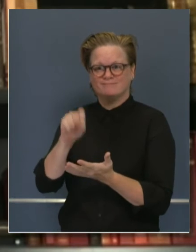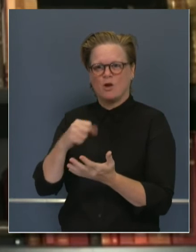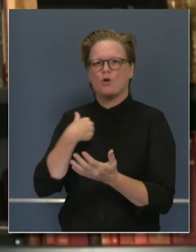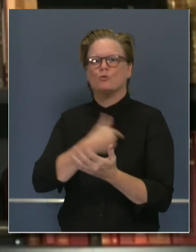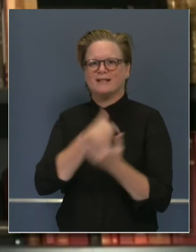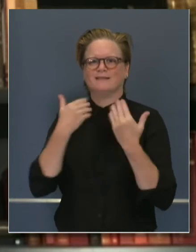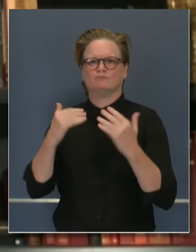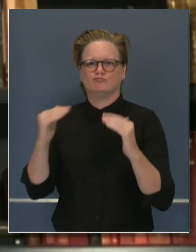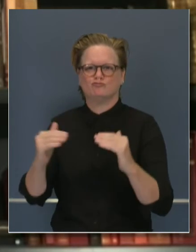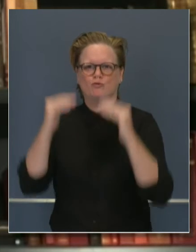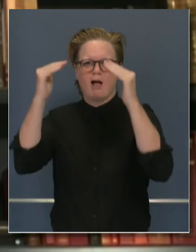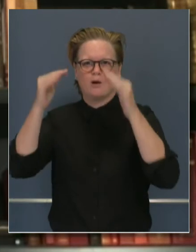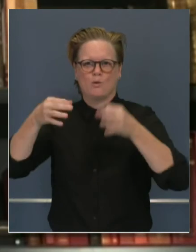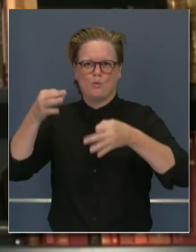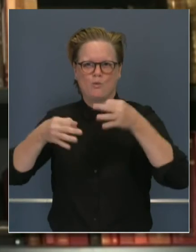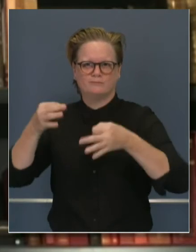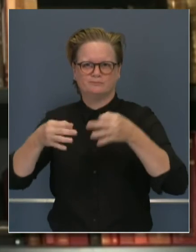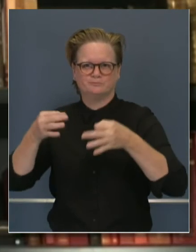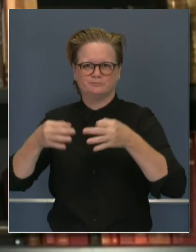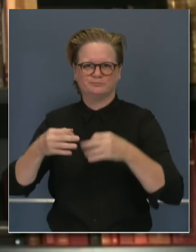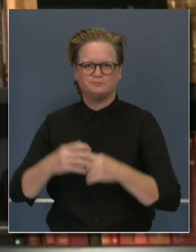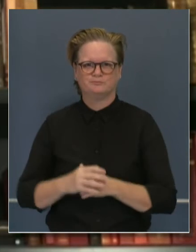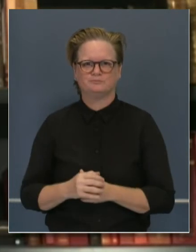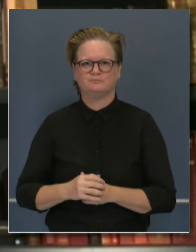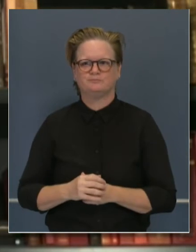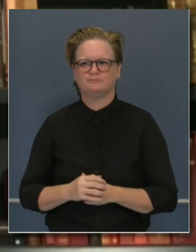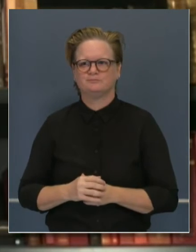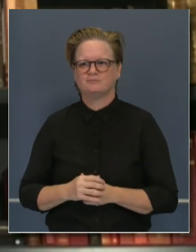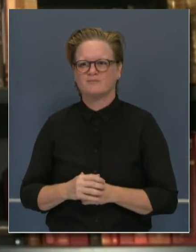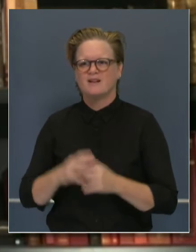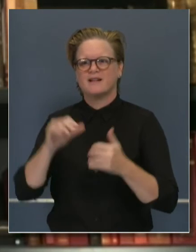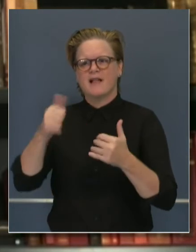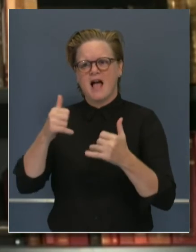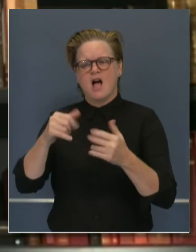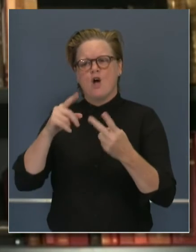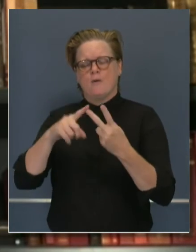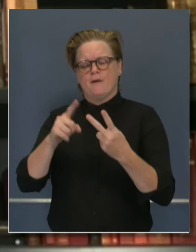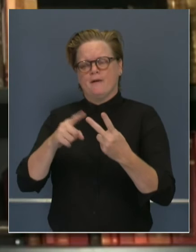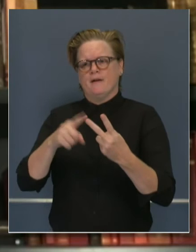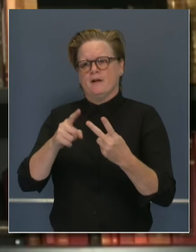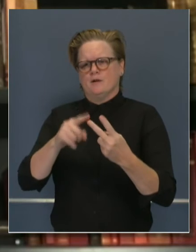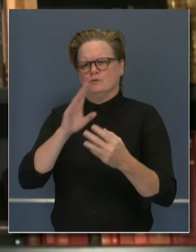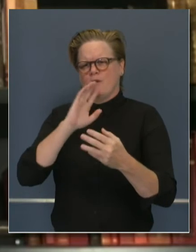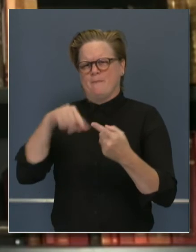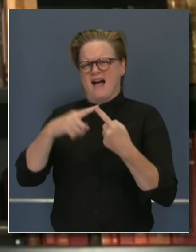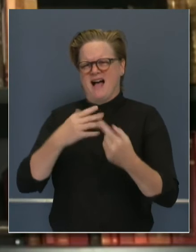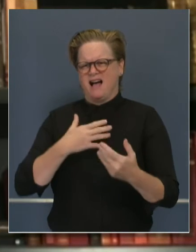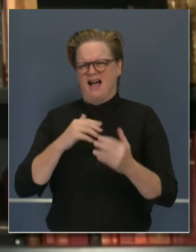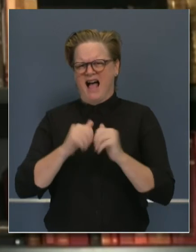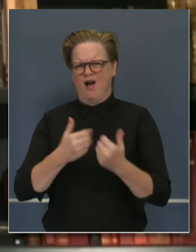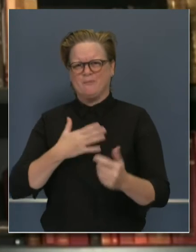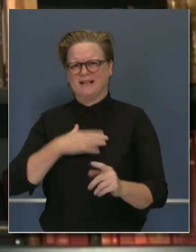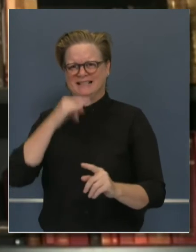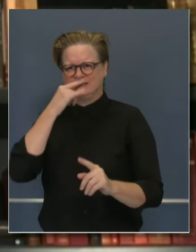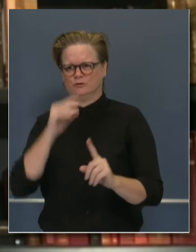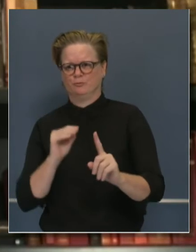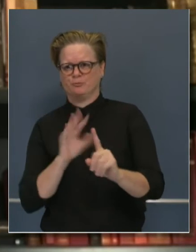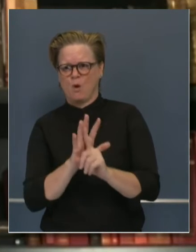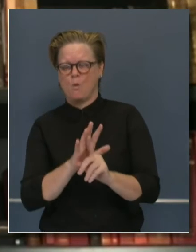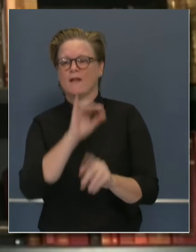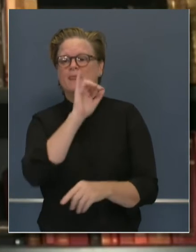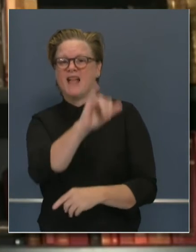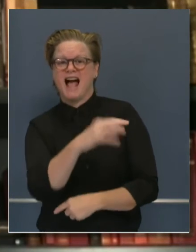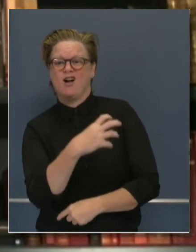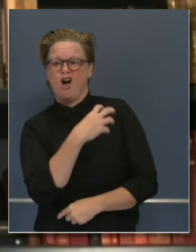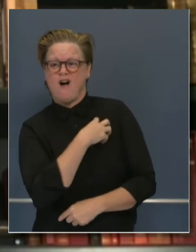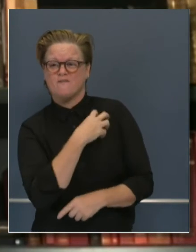it relates to the impact, yes, the officer was in close contact with 3 of our kids, not one of our kids,